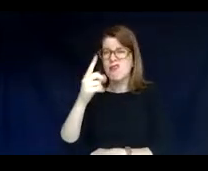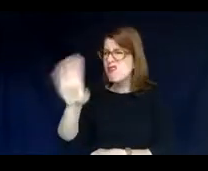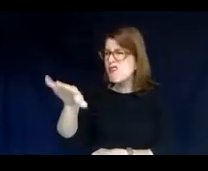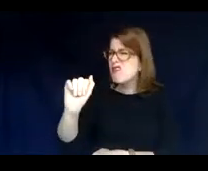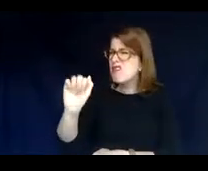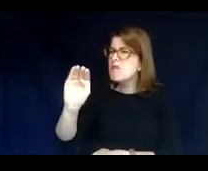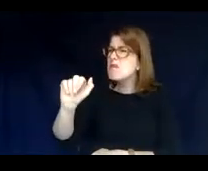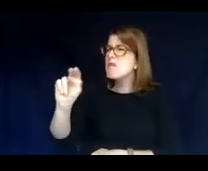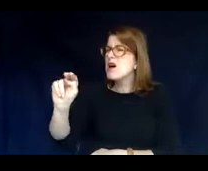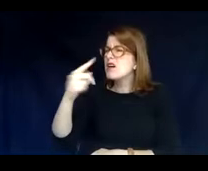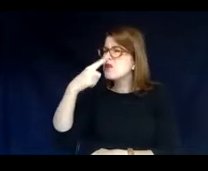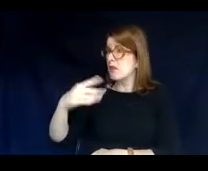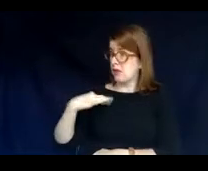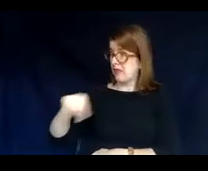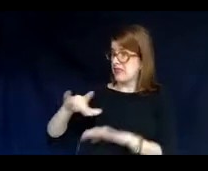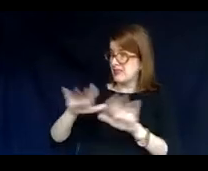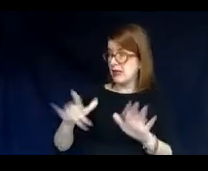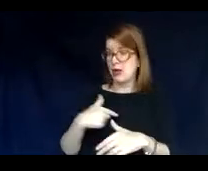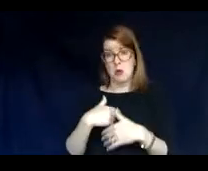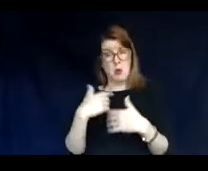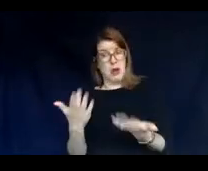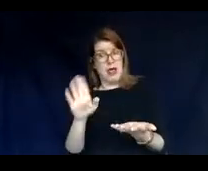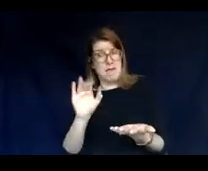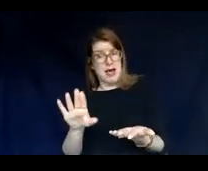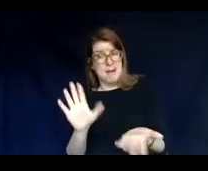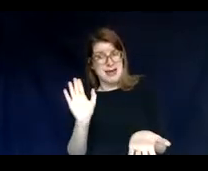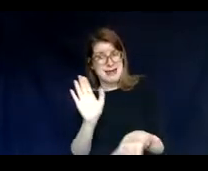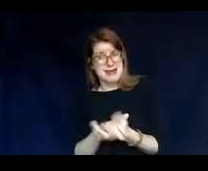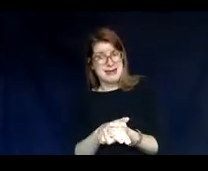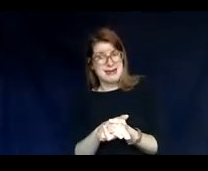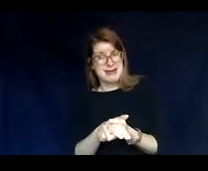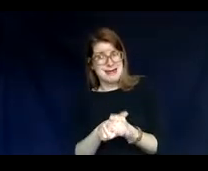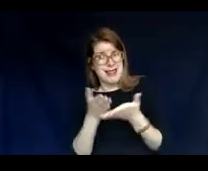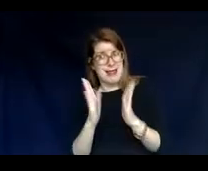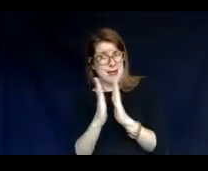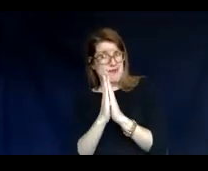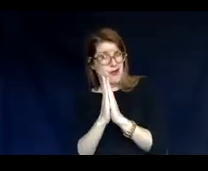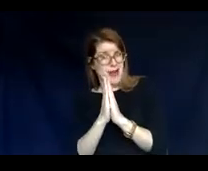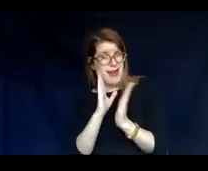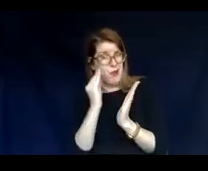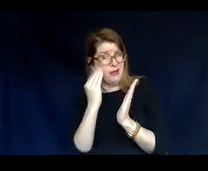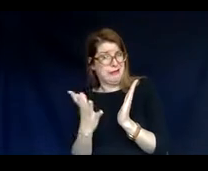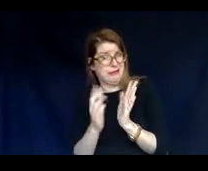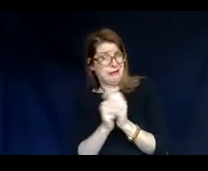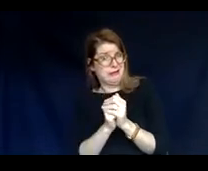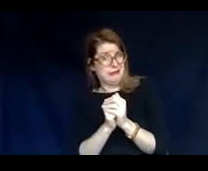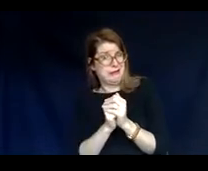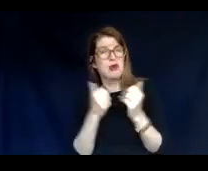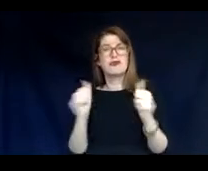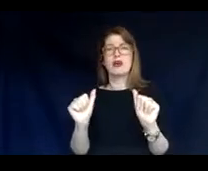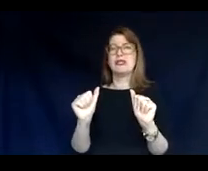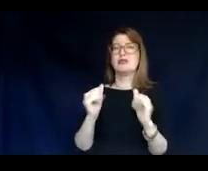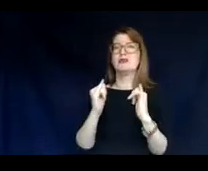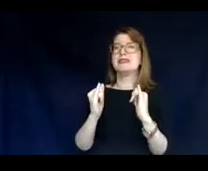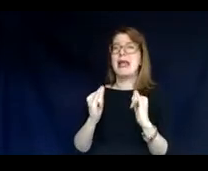about volunteering this Sunday? Like, well, hey, Bob, let me pray about it and I'll get back to you. And so that's what I was trying to do. See,